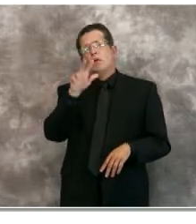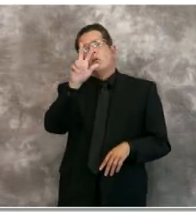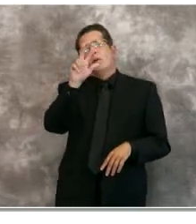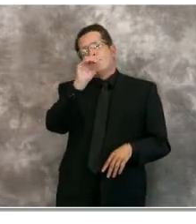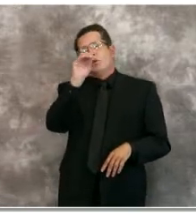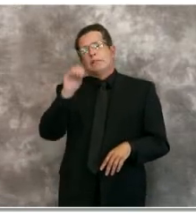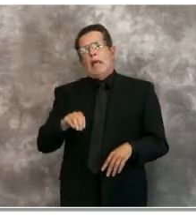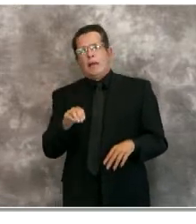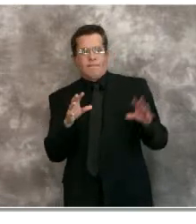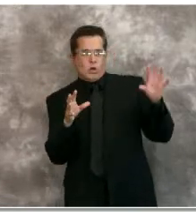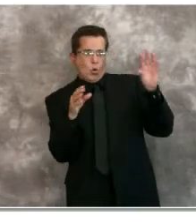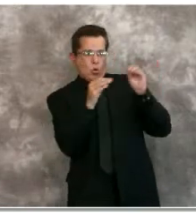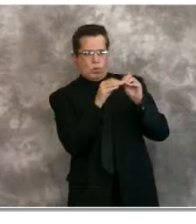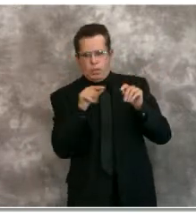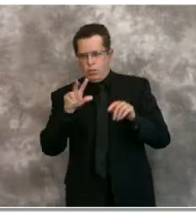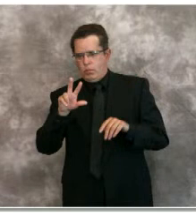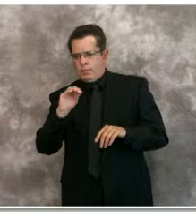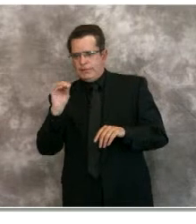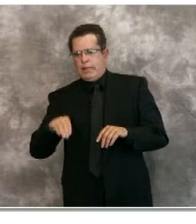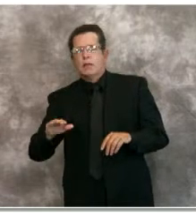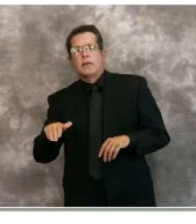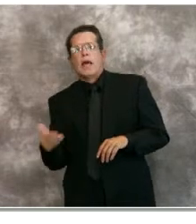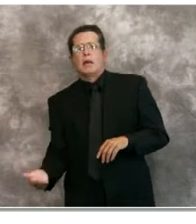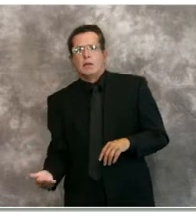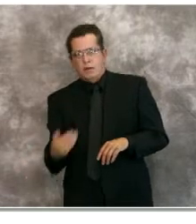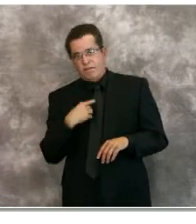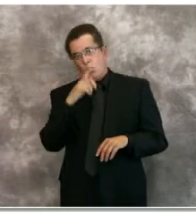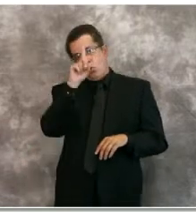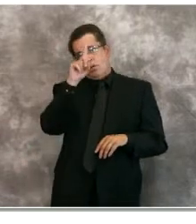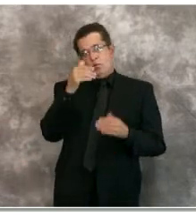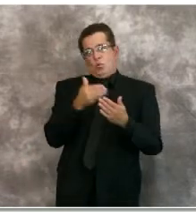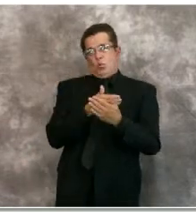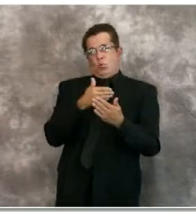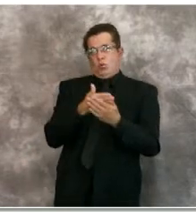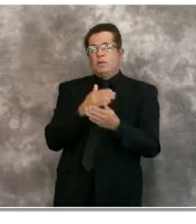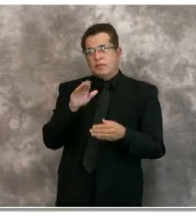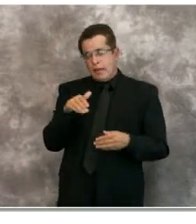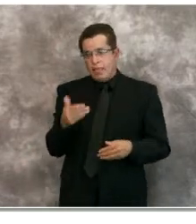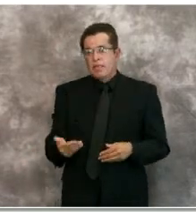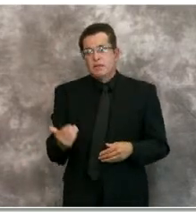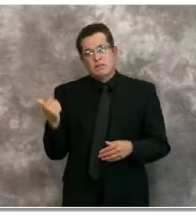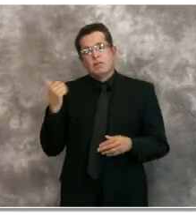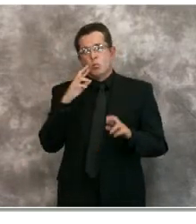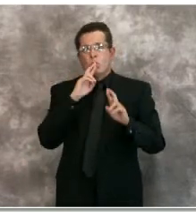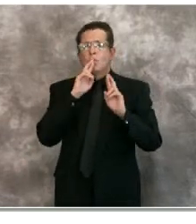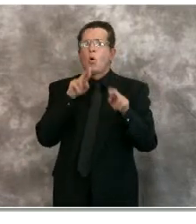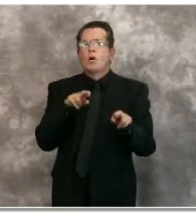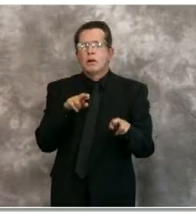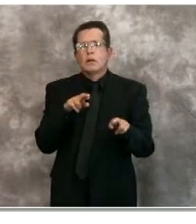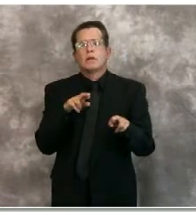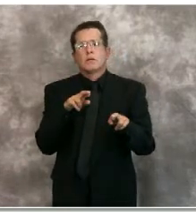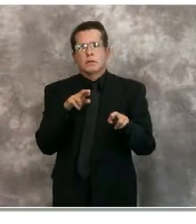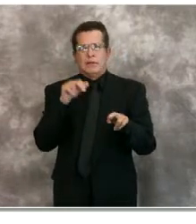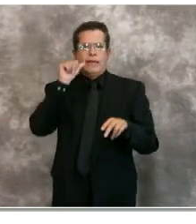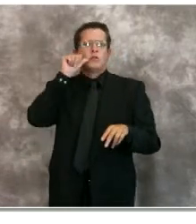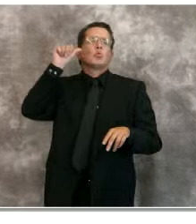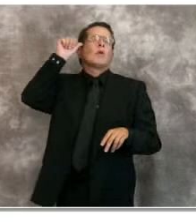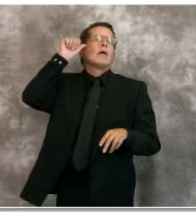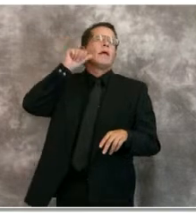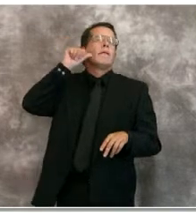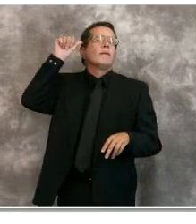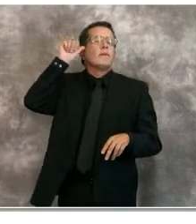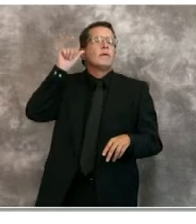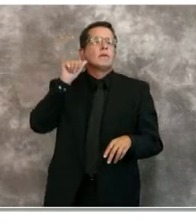3% of the total number of cases. There was one new death that was reported as of